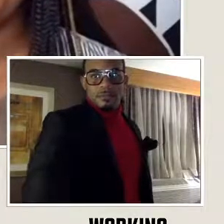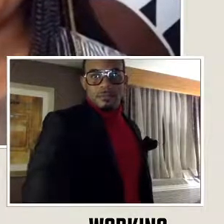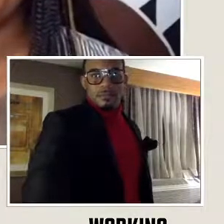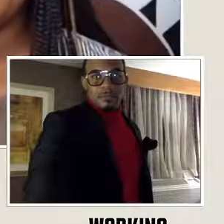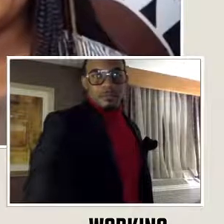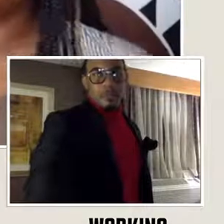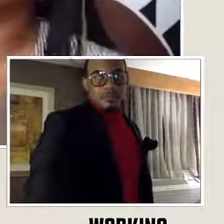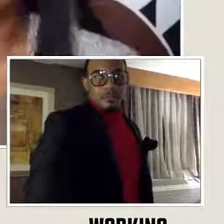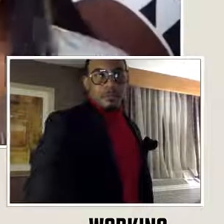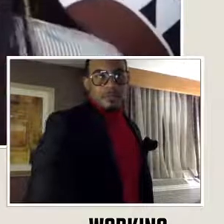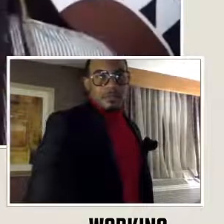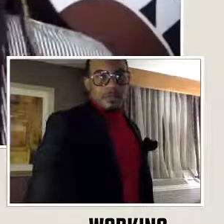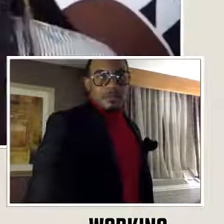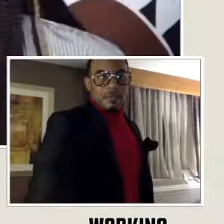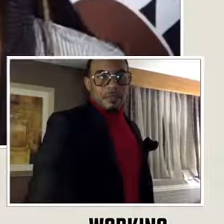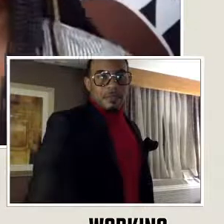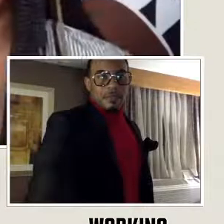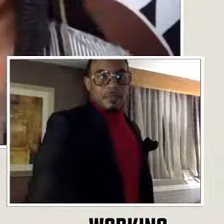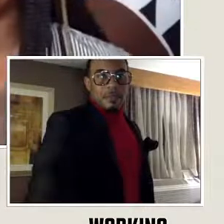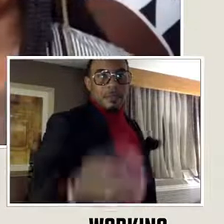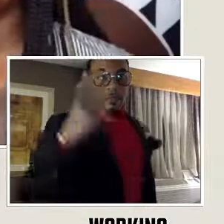the world. Thank you,